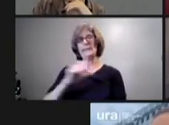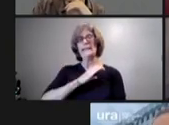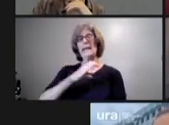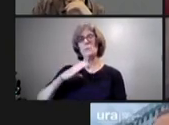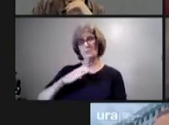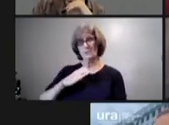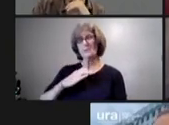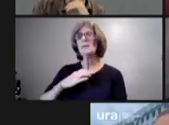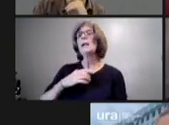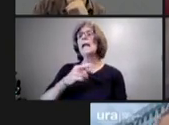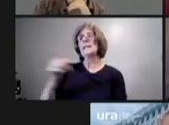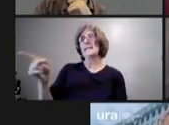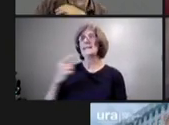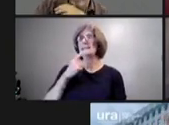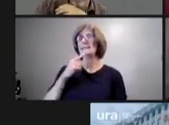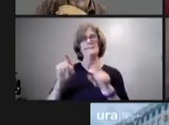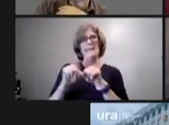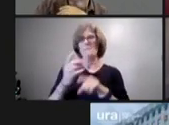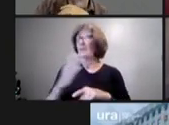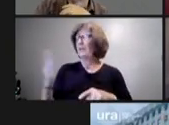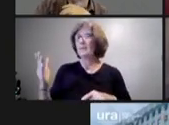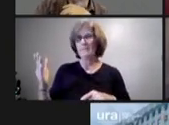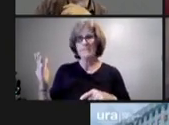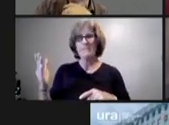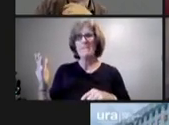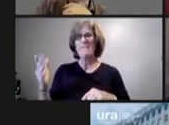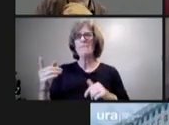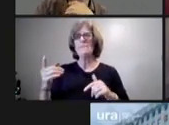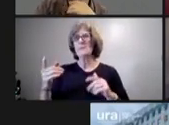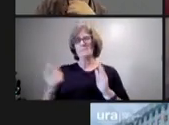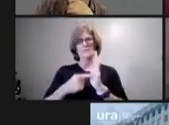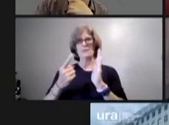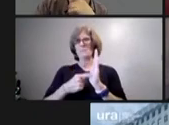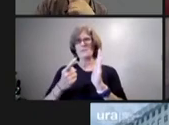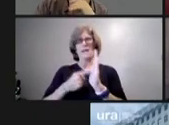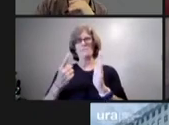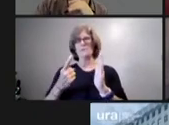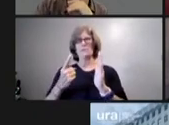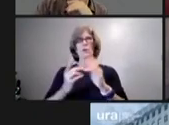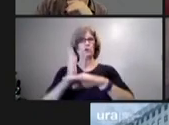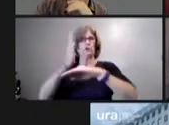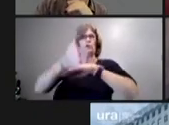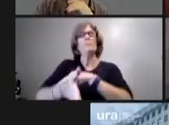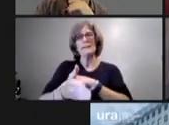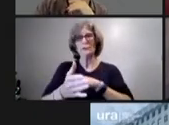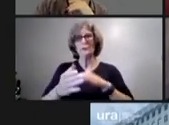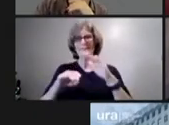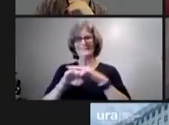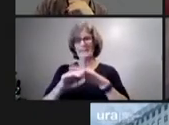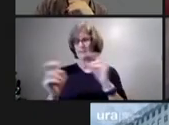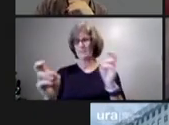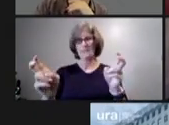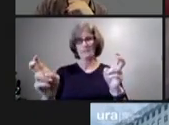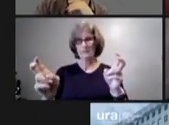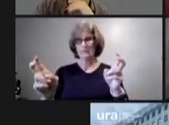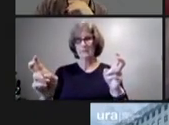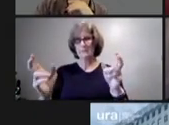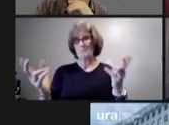also raised that issue of sometimes it's just over accessible. You know, we might